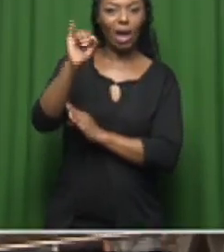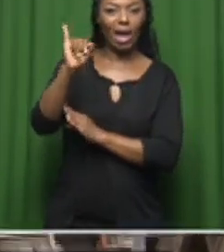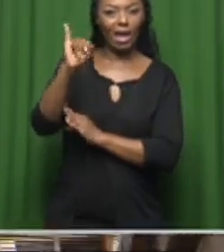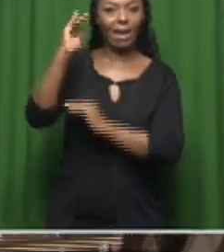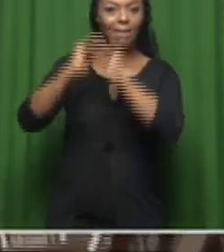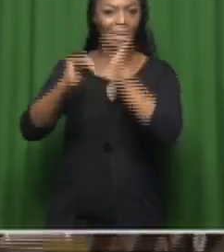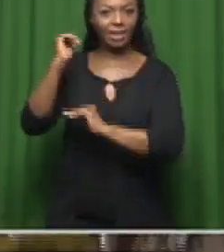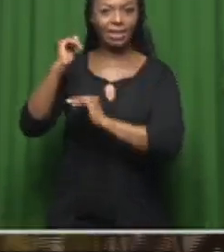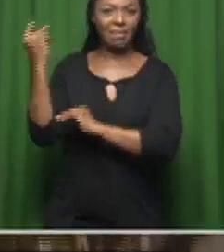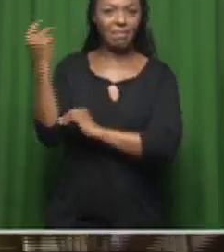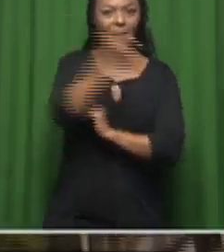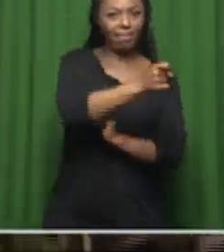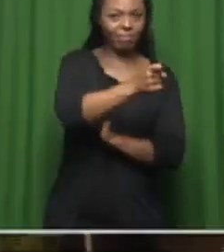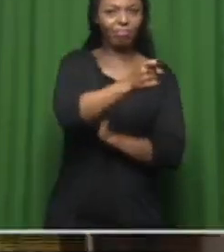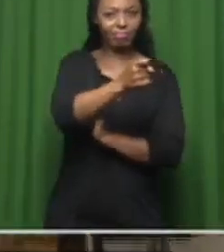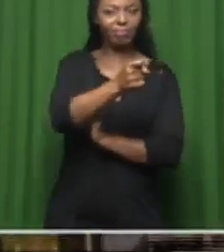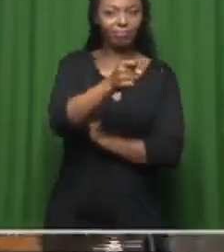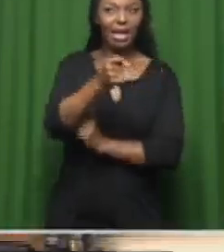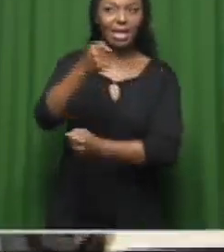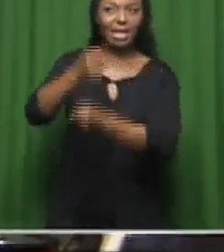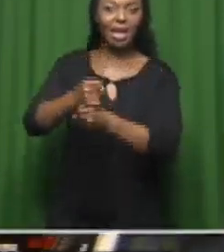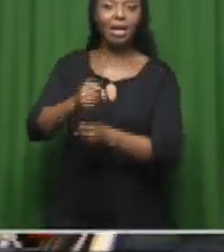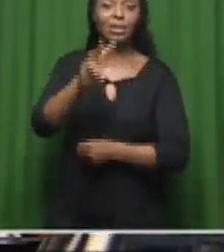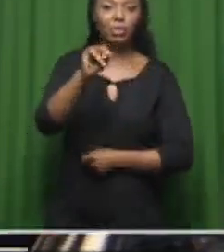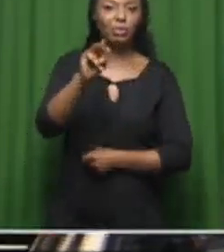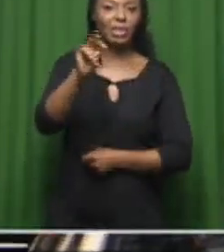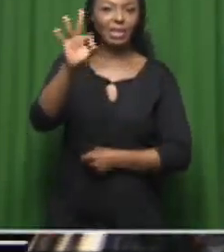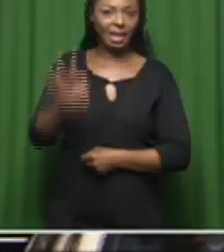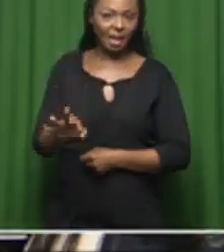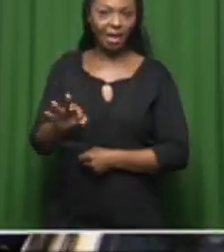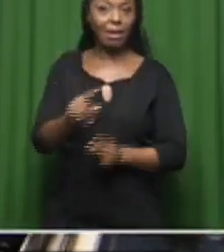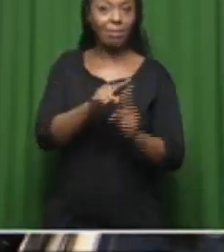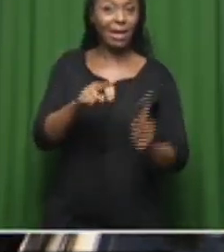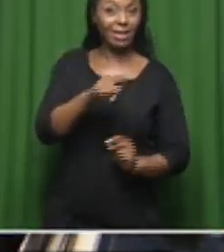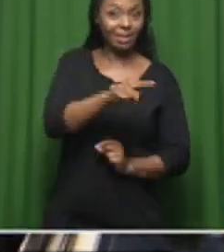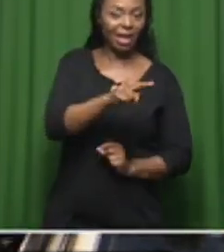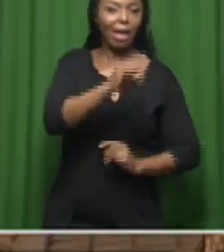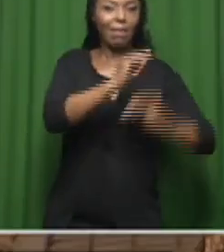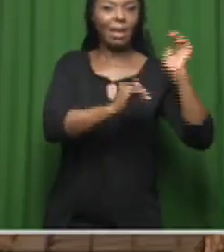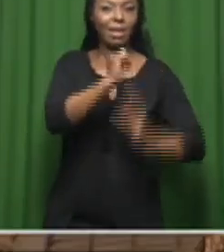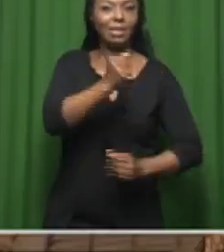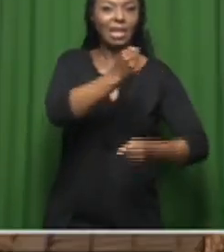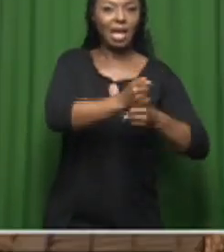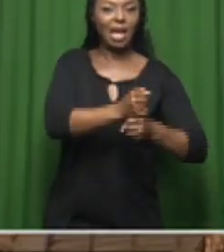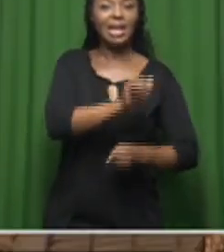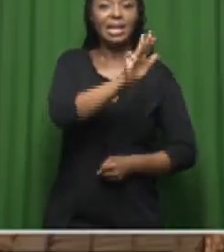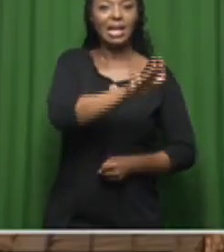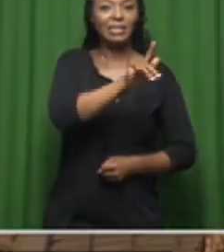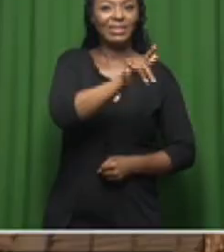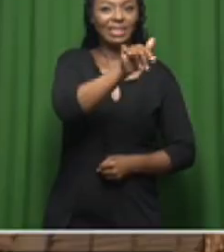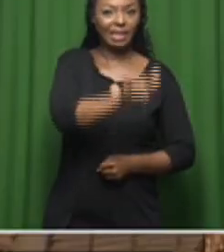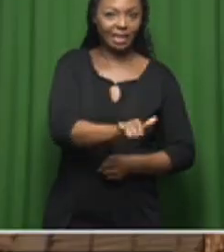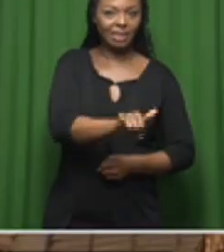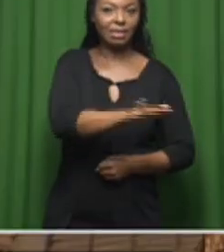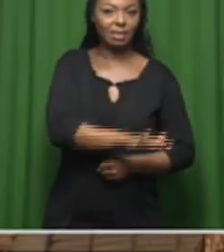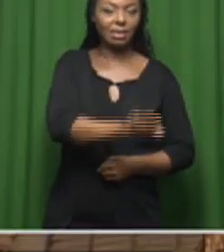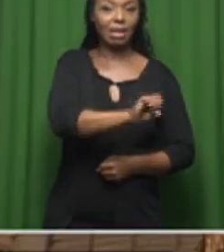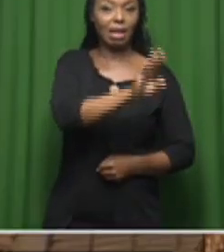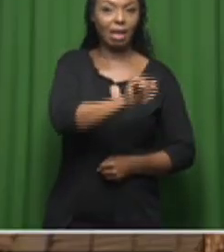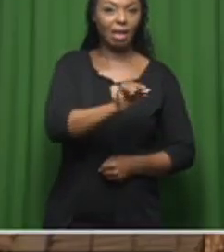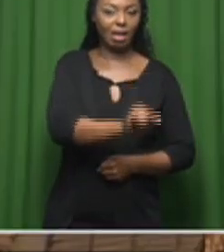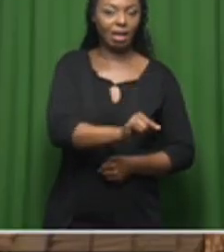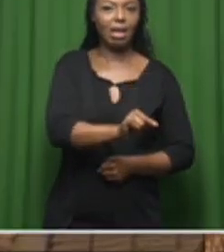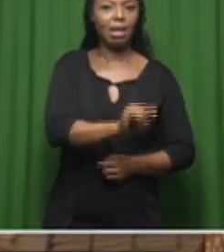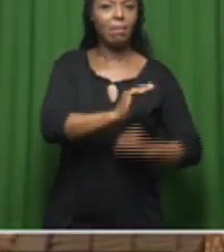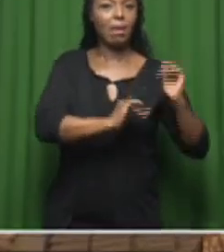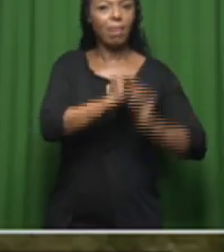in 2023. So when this place was built back in 1976, it became a desirable place to live because of its location,